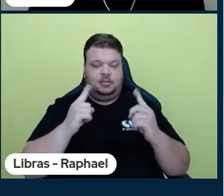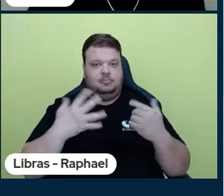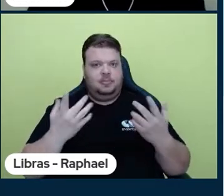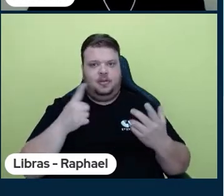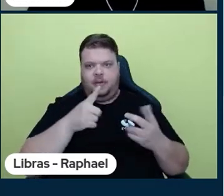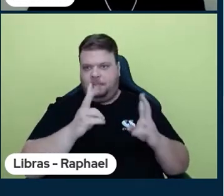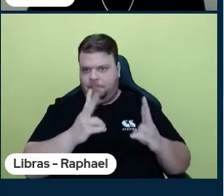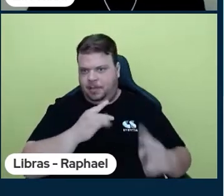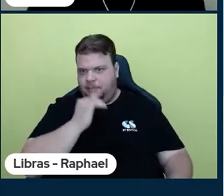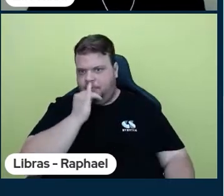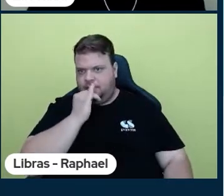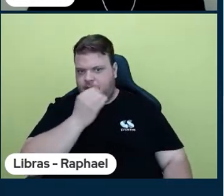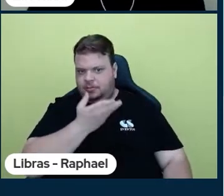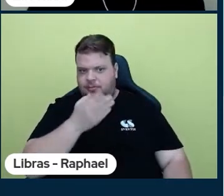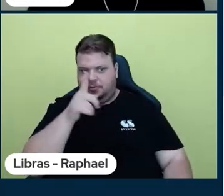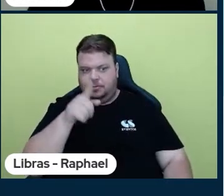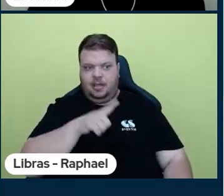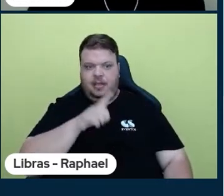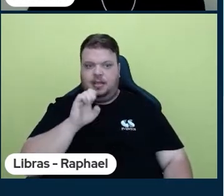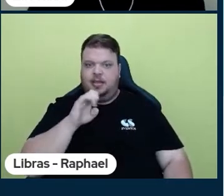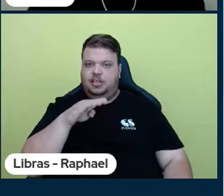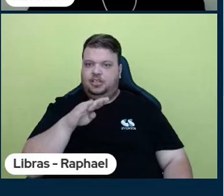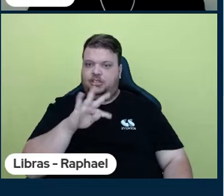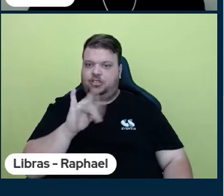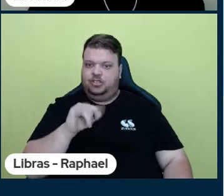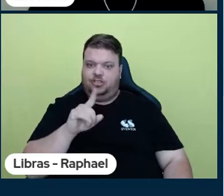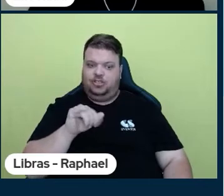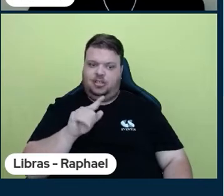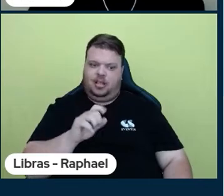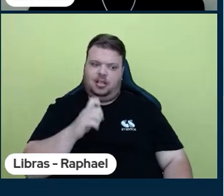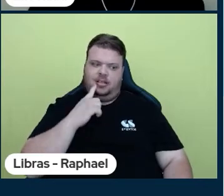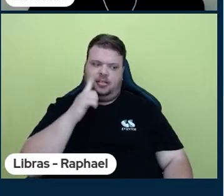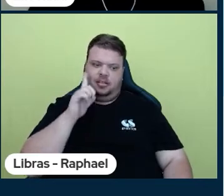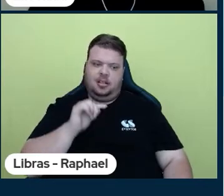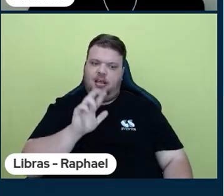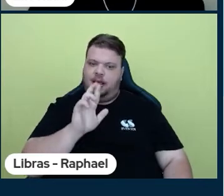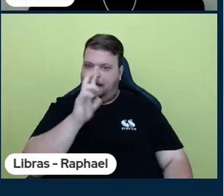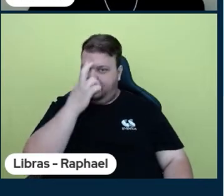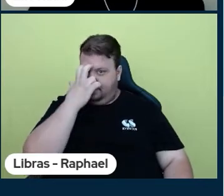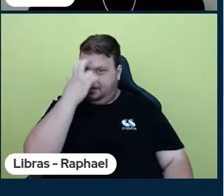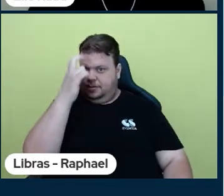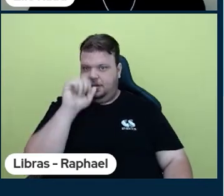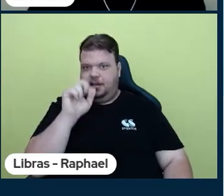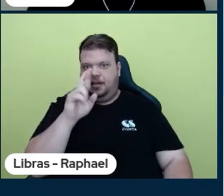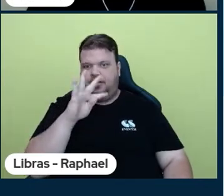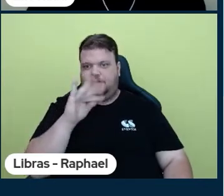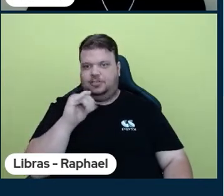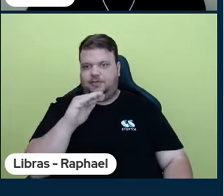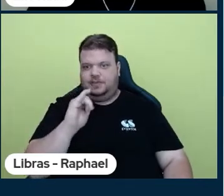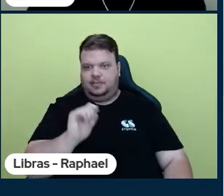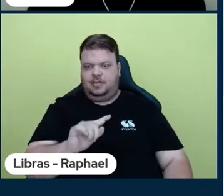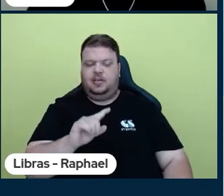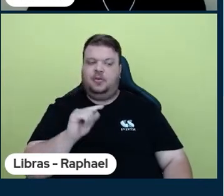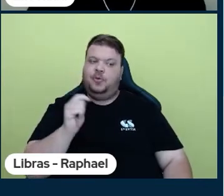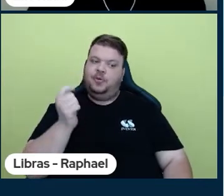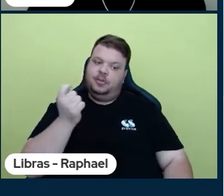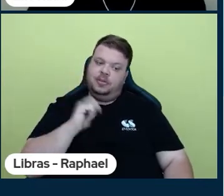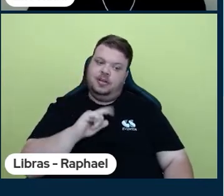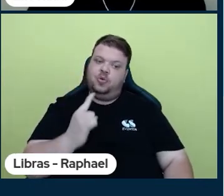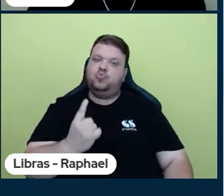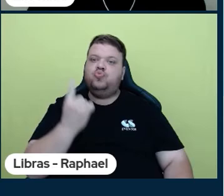be just a tag, part of the text on a blog. So